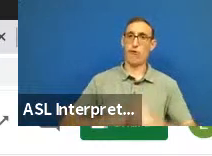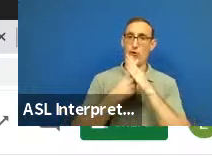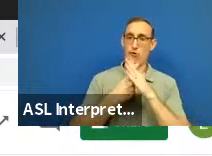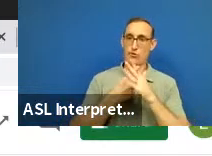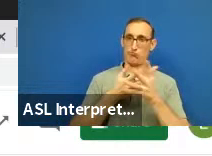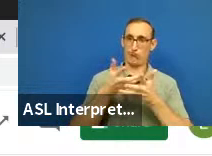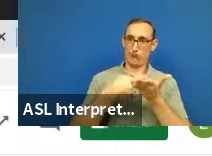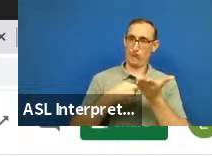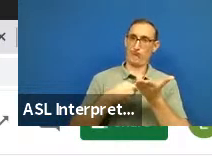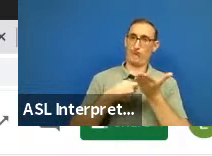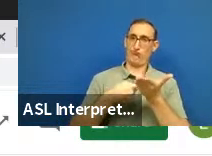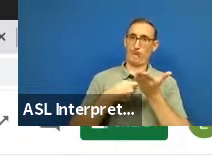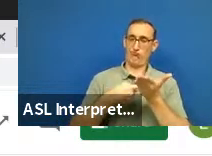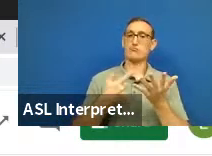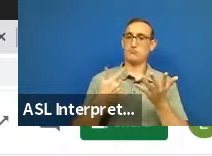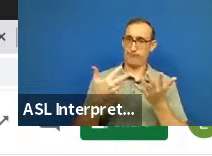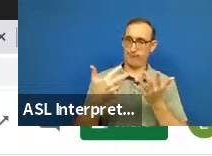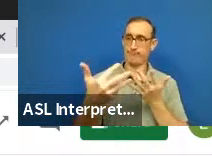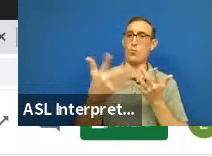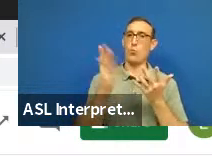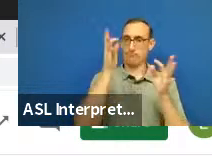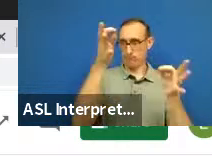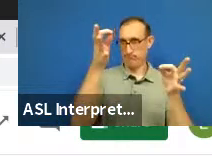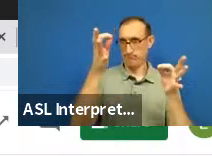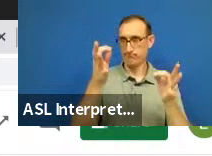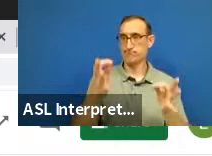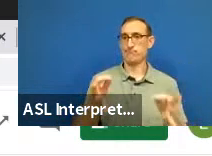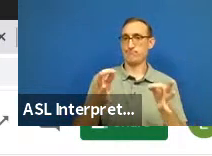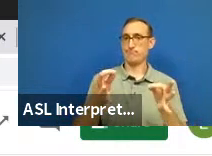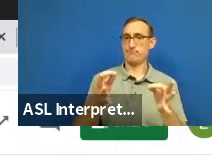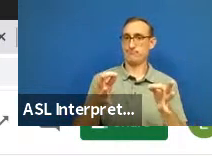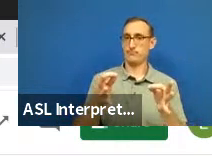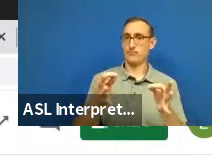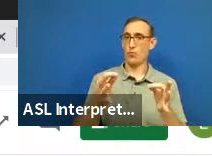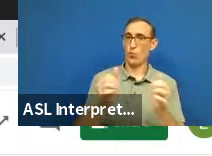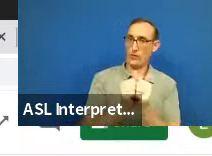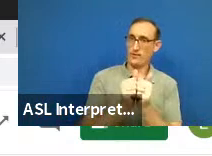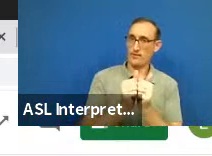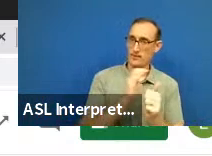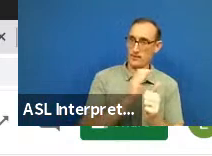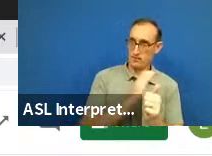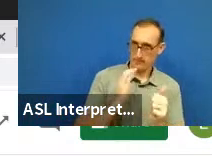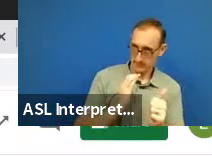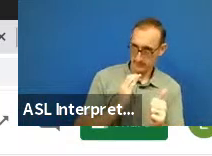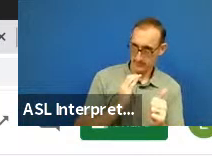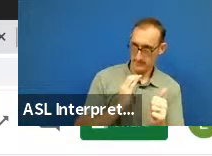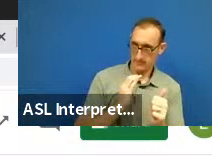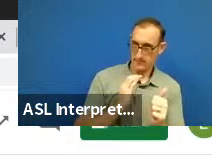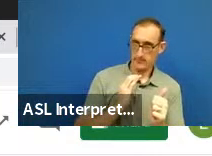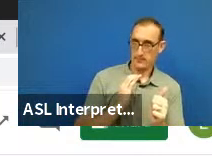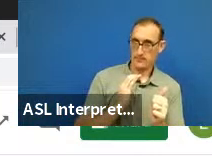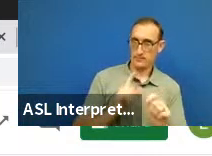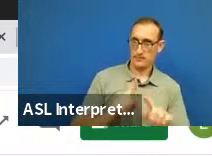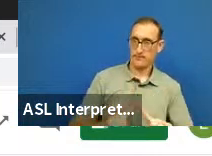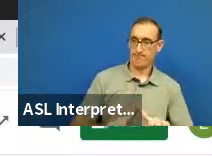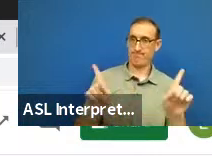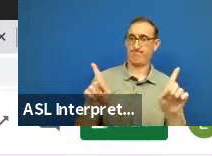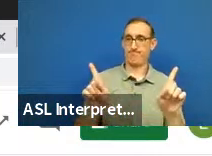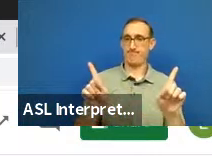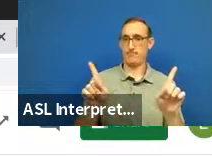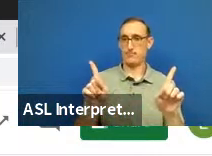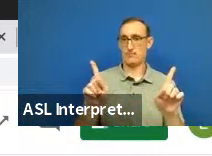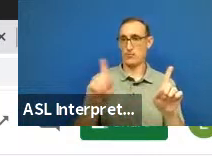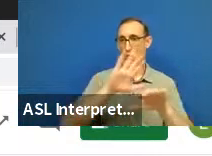to a place of making a decision in a committee versus having that decision made as a